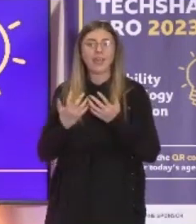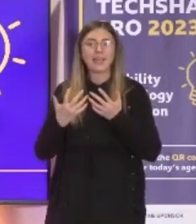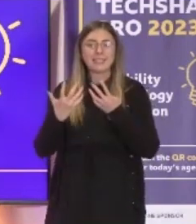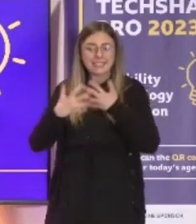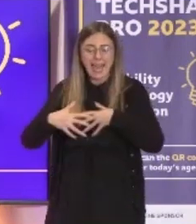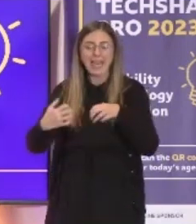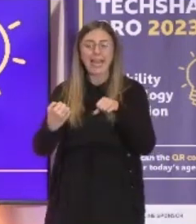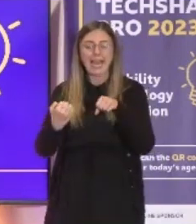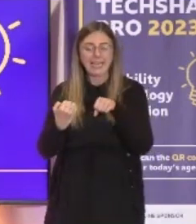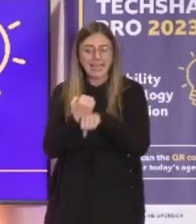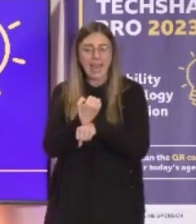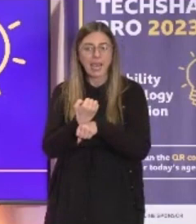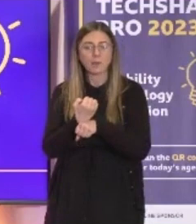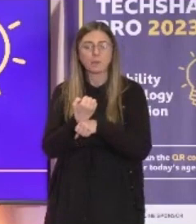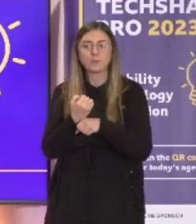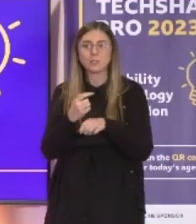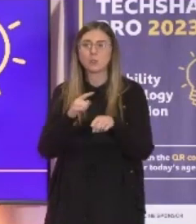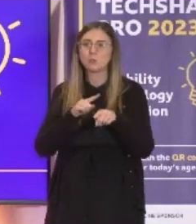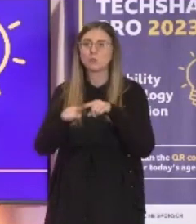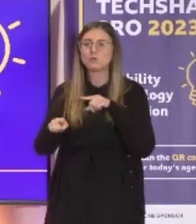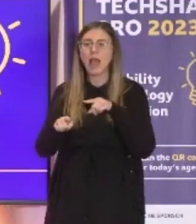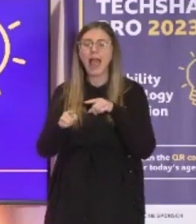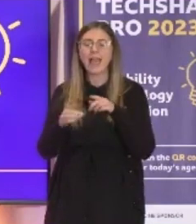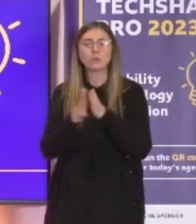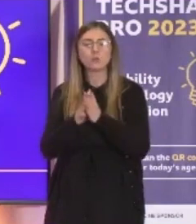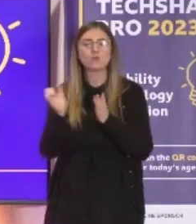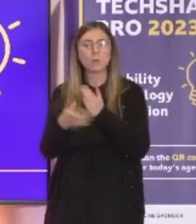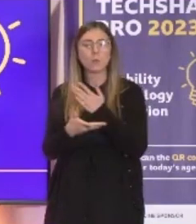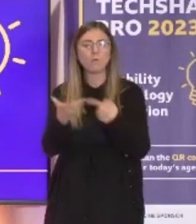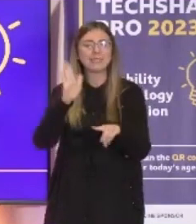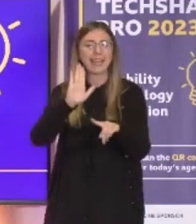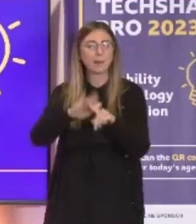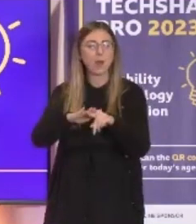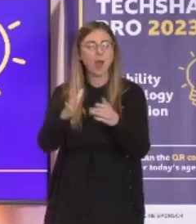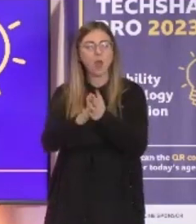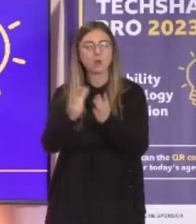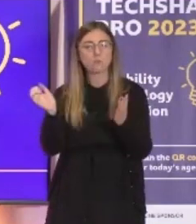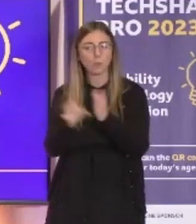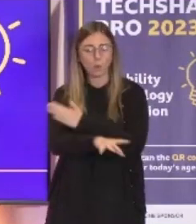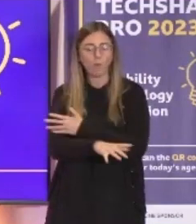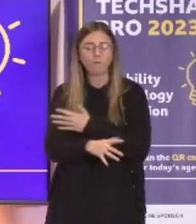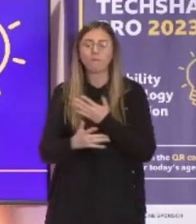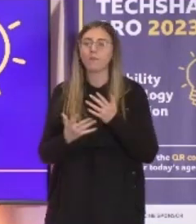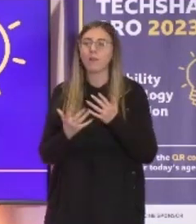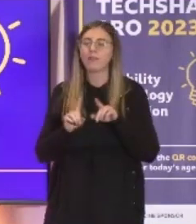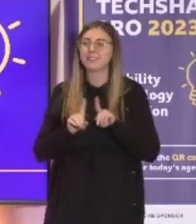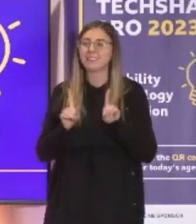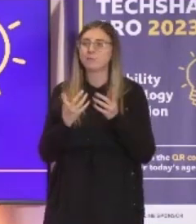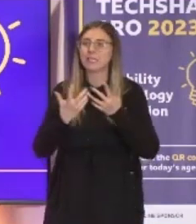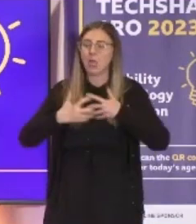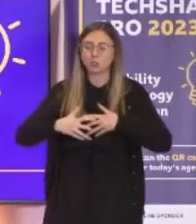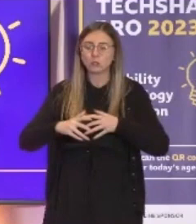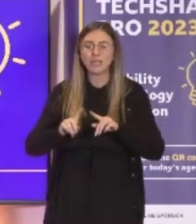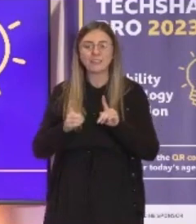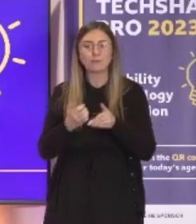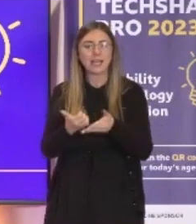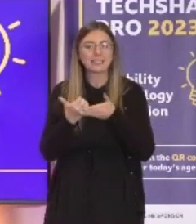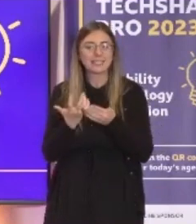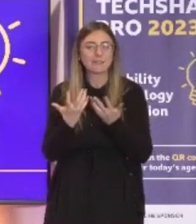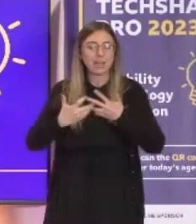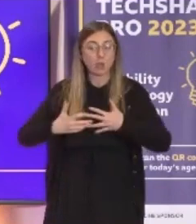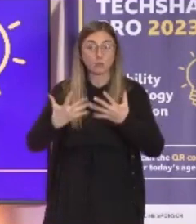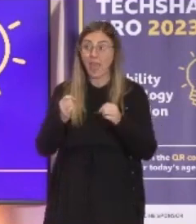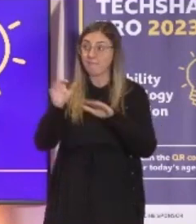to help sort of destigmatize disability, and then examples of the different kinds of technologies, the different kind of assistive technologies that